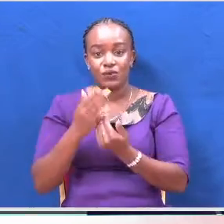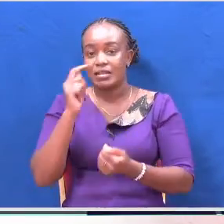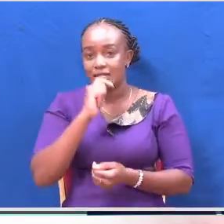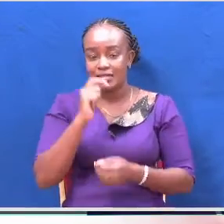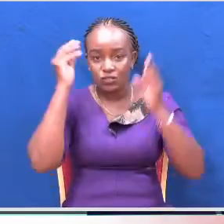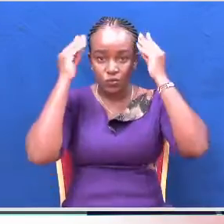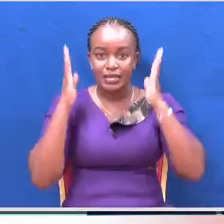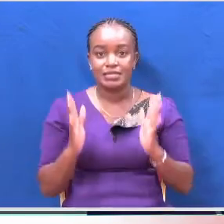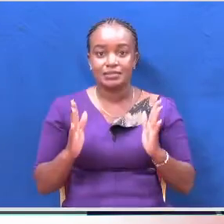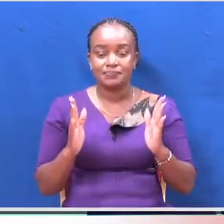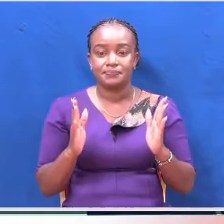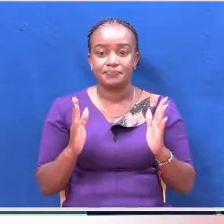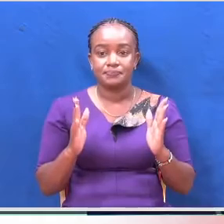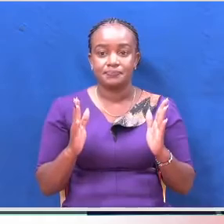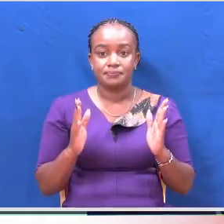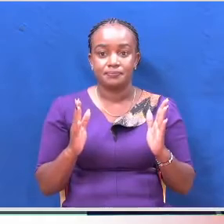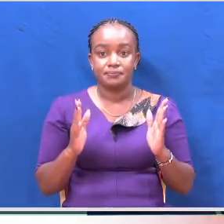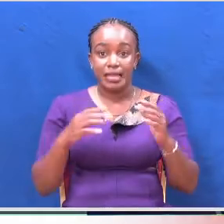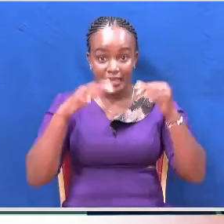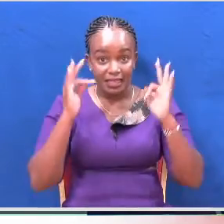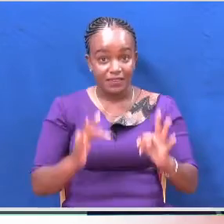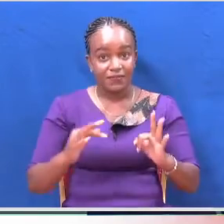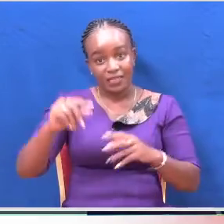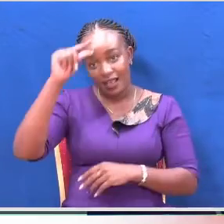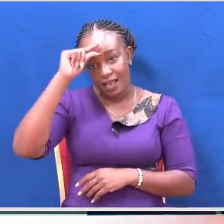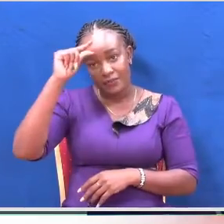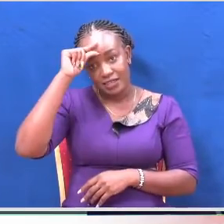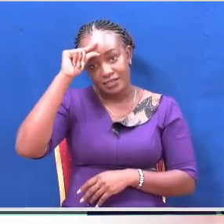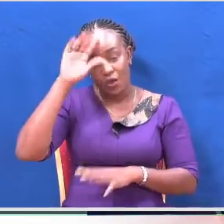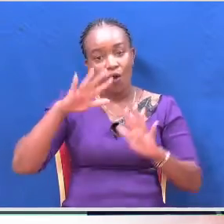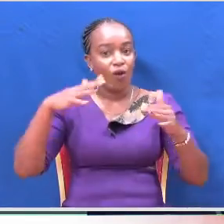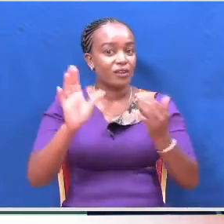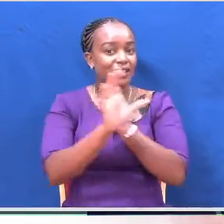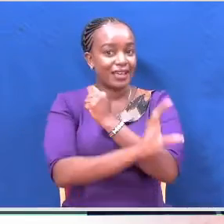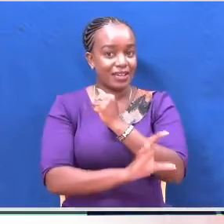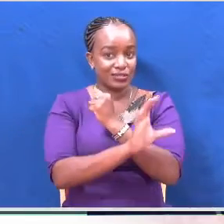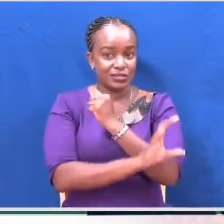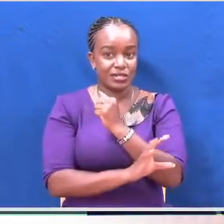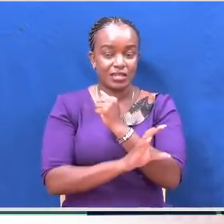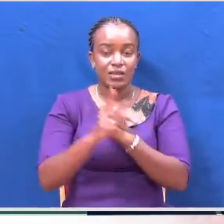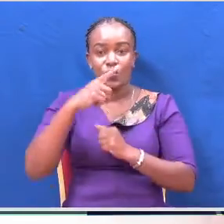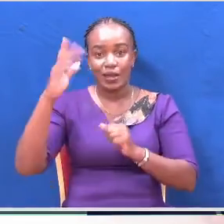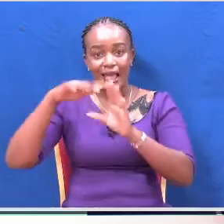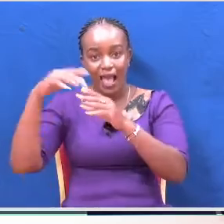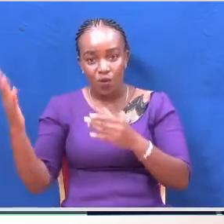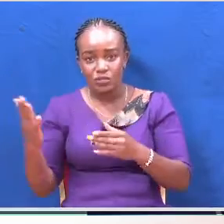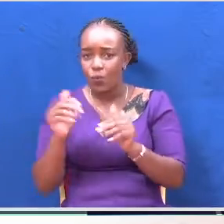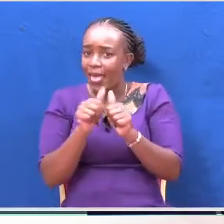are the low-hanging fruits. If this government had even, this country went out deliberately,